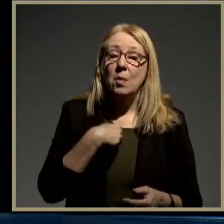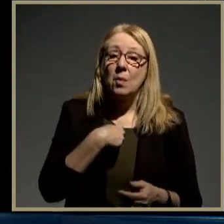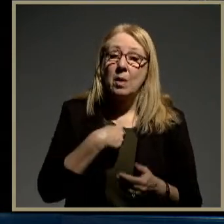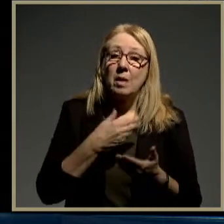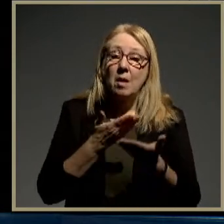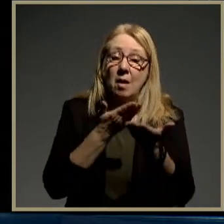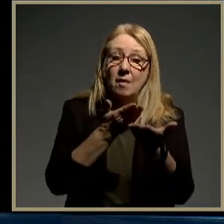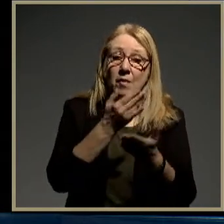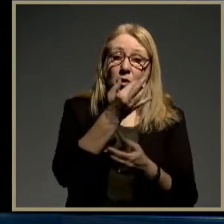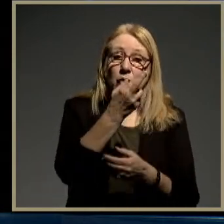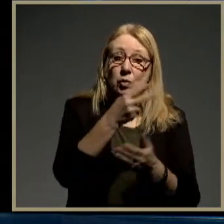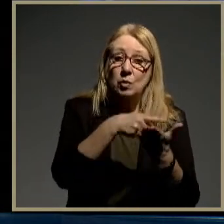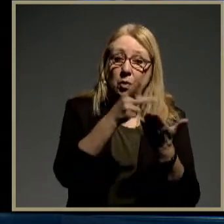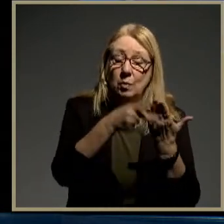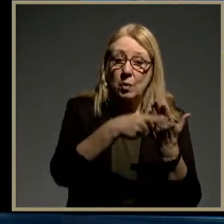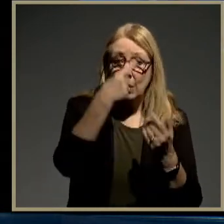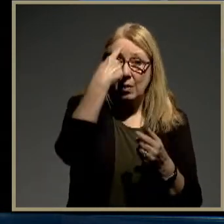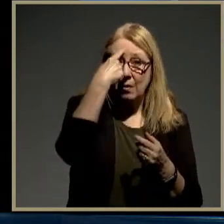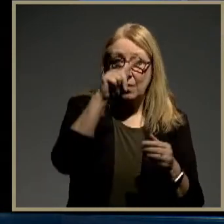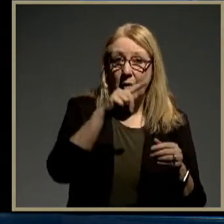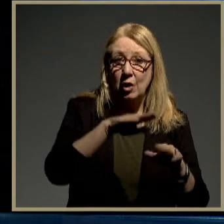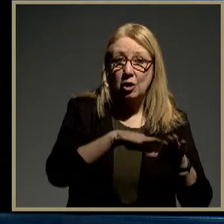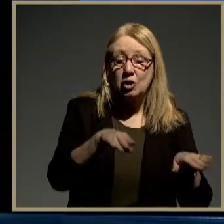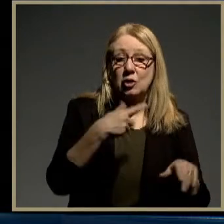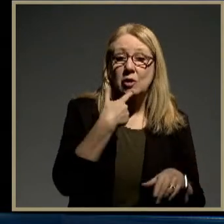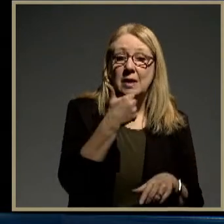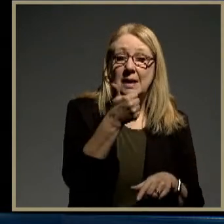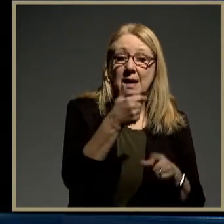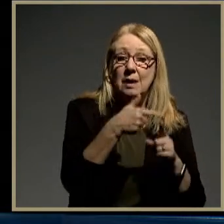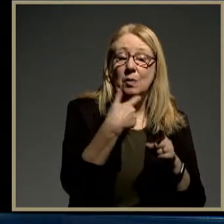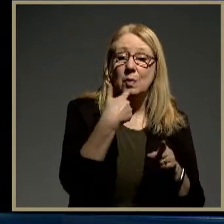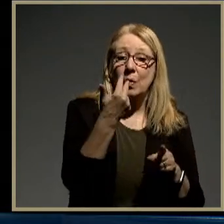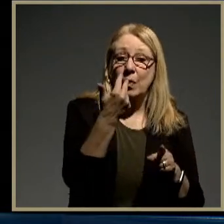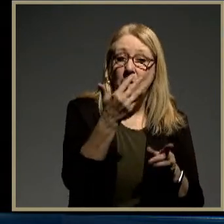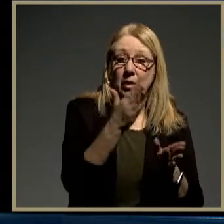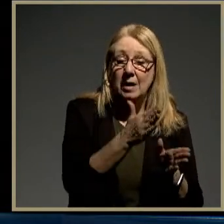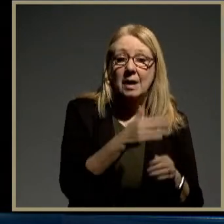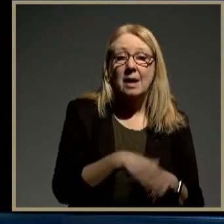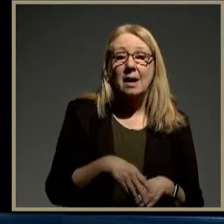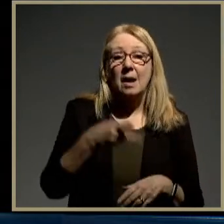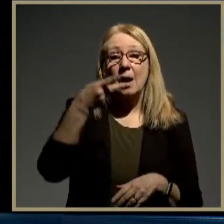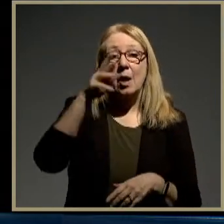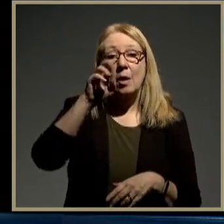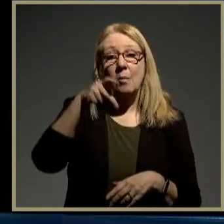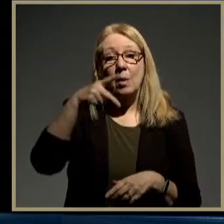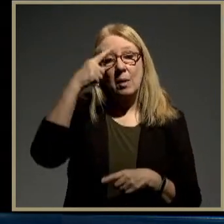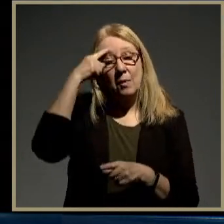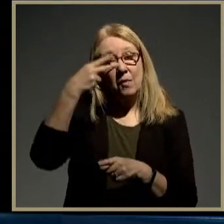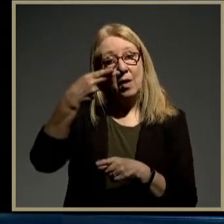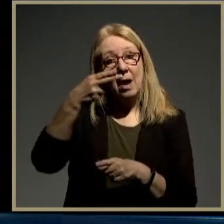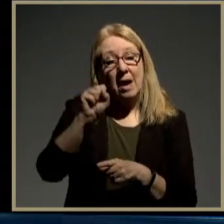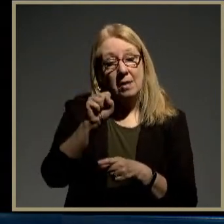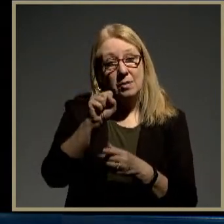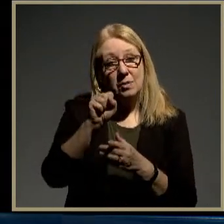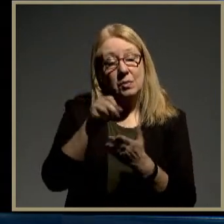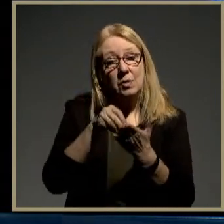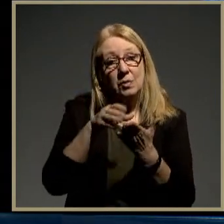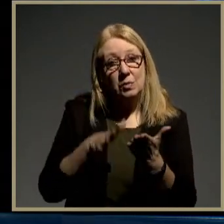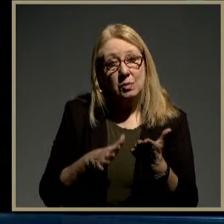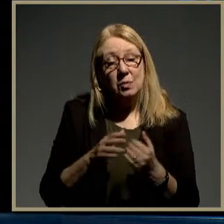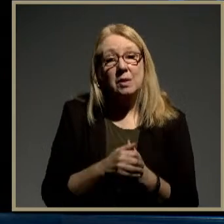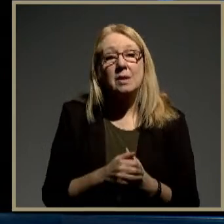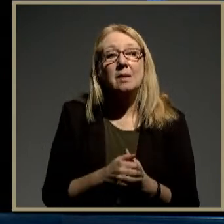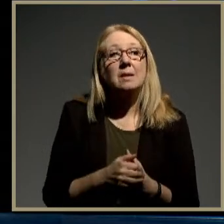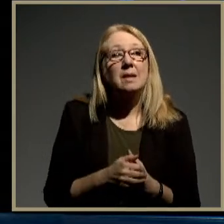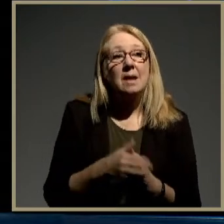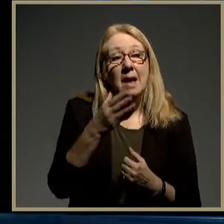offer junior programs to kids 10 to 13. We offer prep programs to high school age students, as you